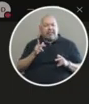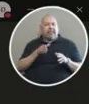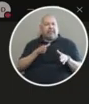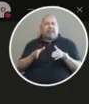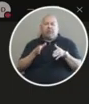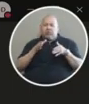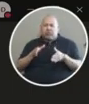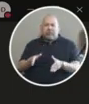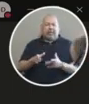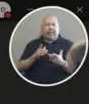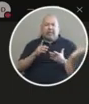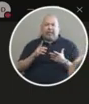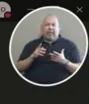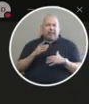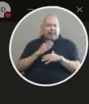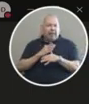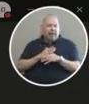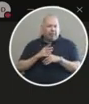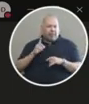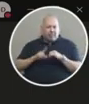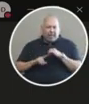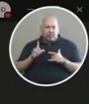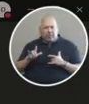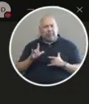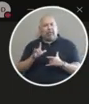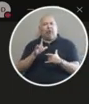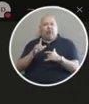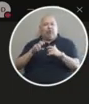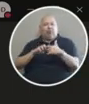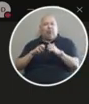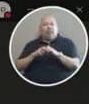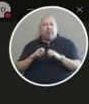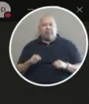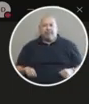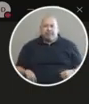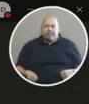average El Pasoan and their plight.